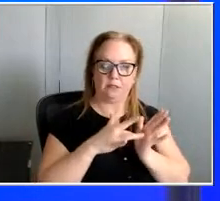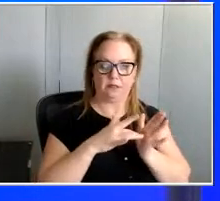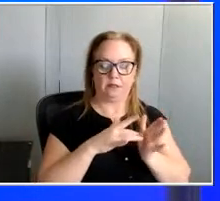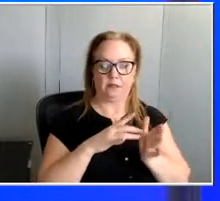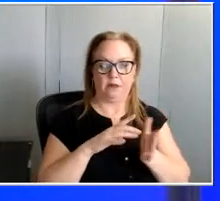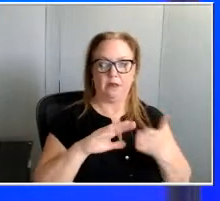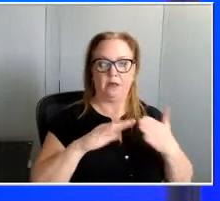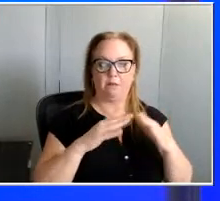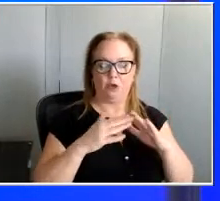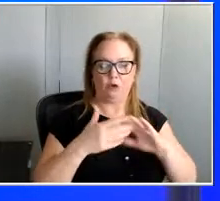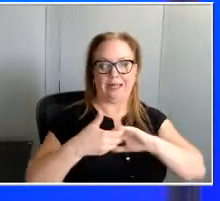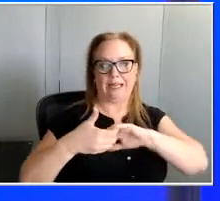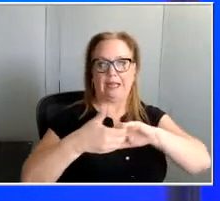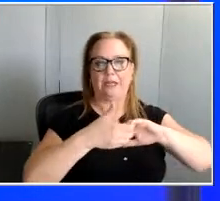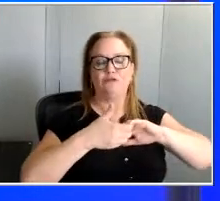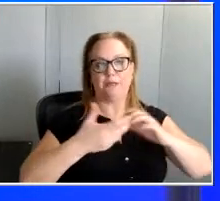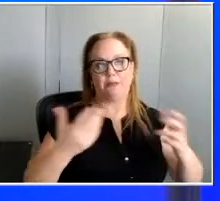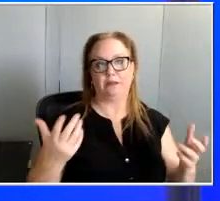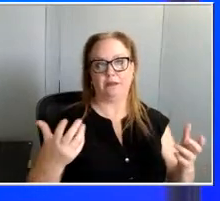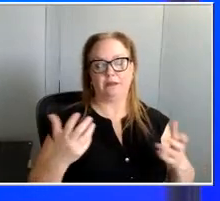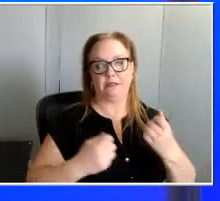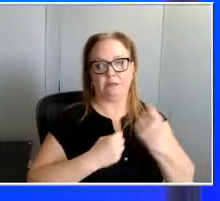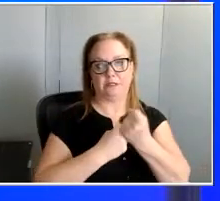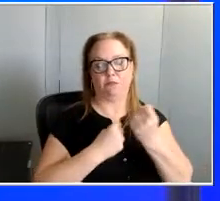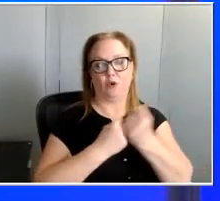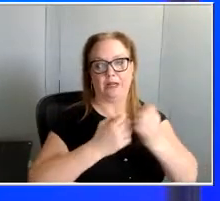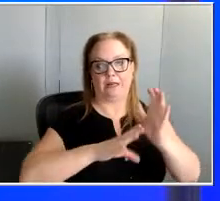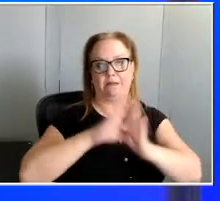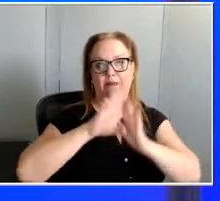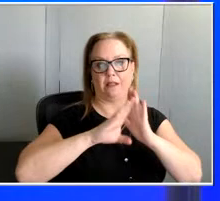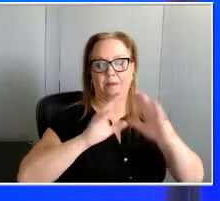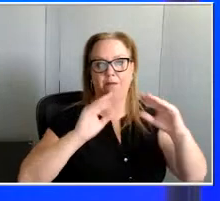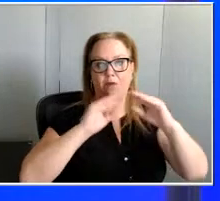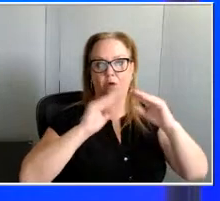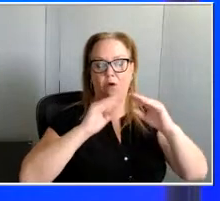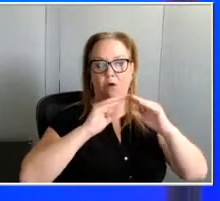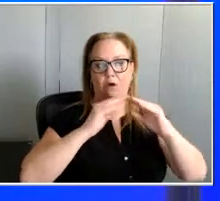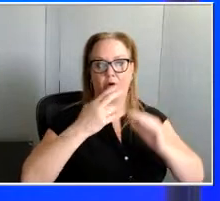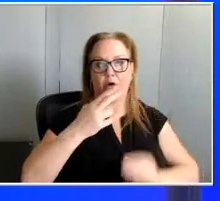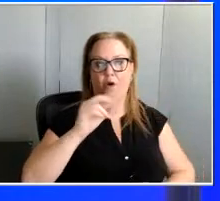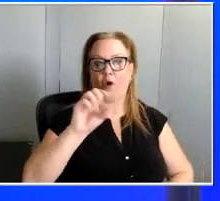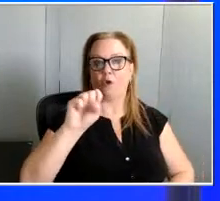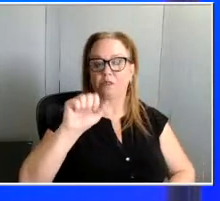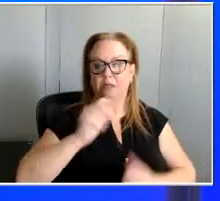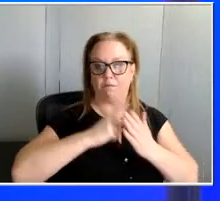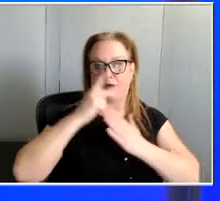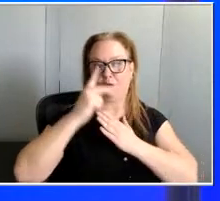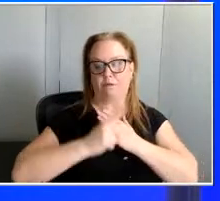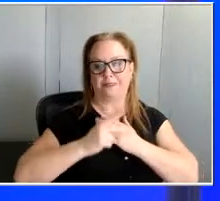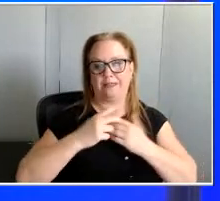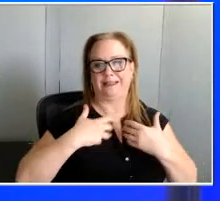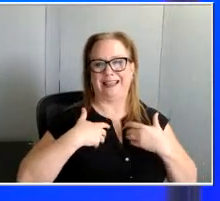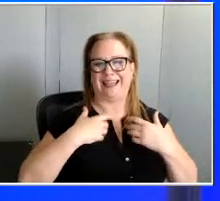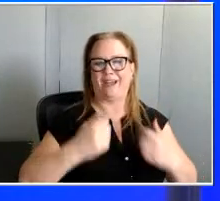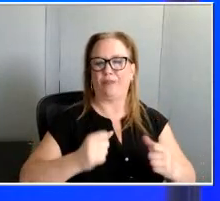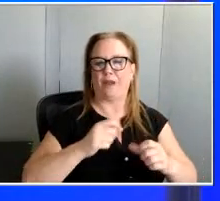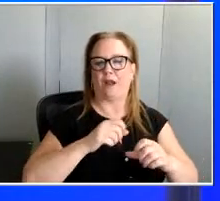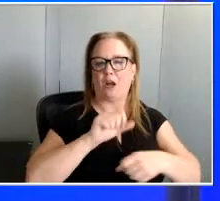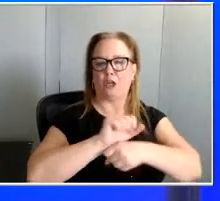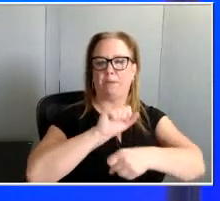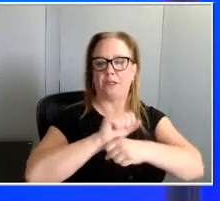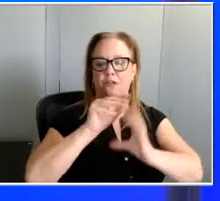Community Engagement has been supporting and developing more HOSA programs, which are kind of the health occupations